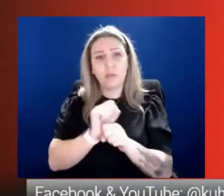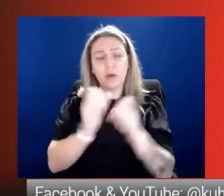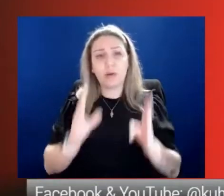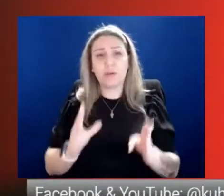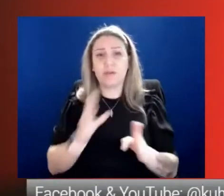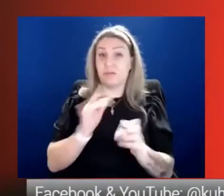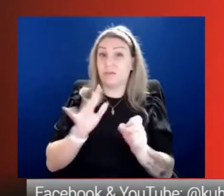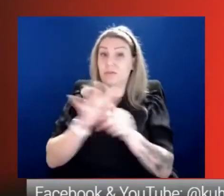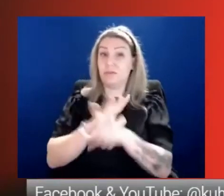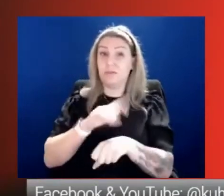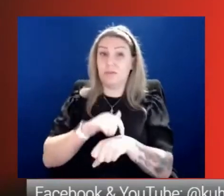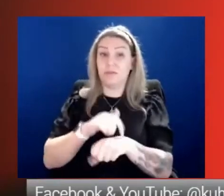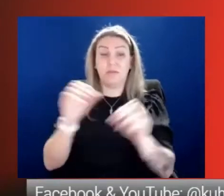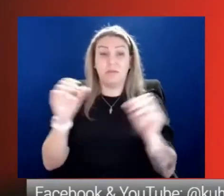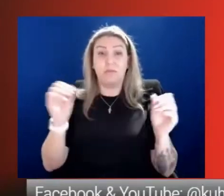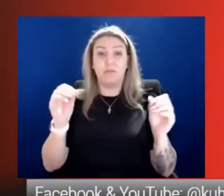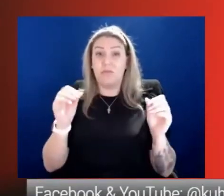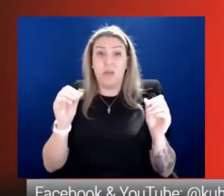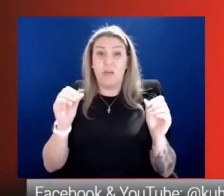maternity leave.